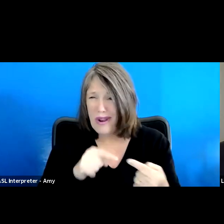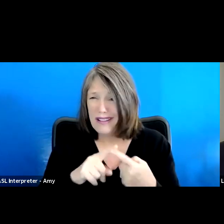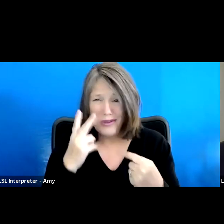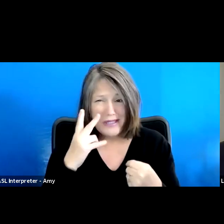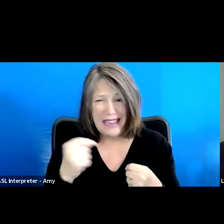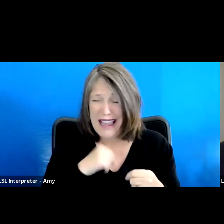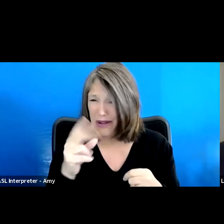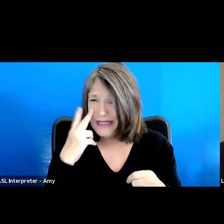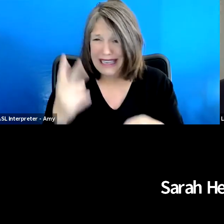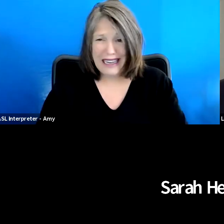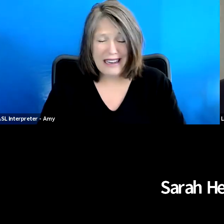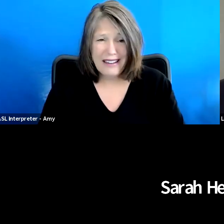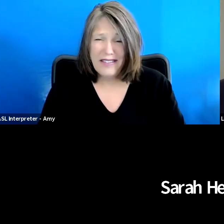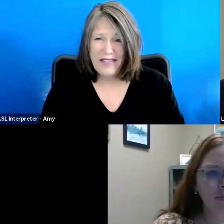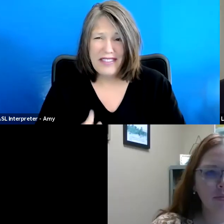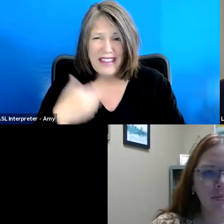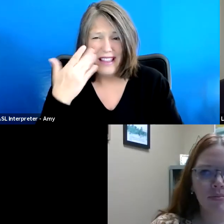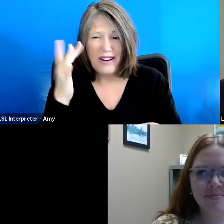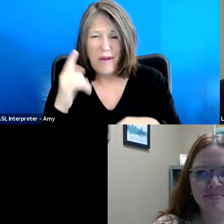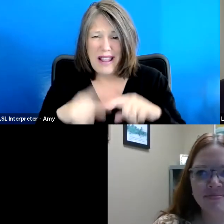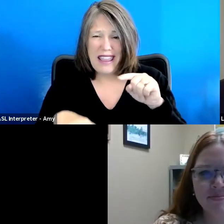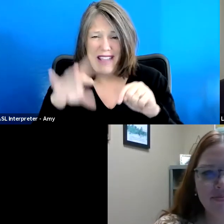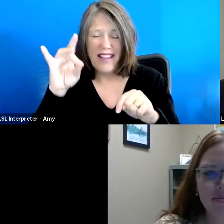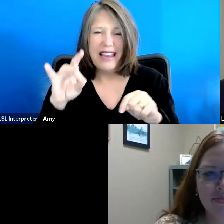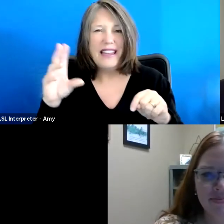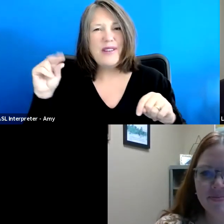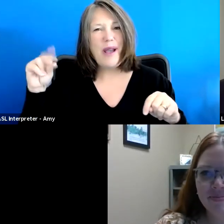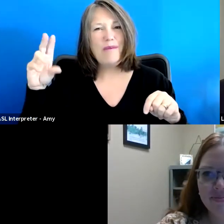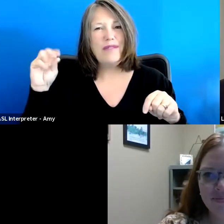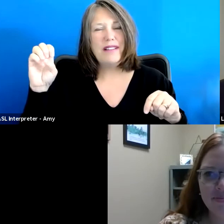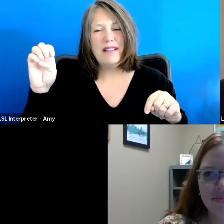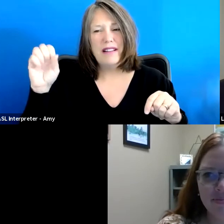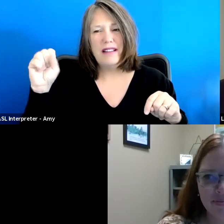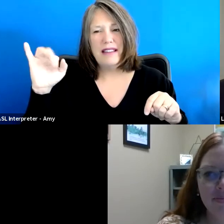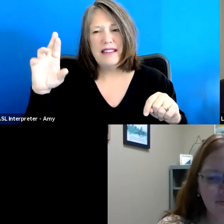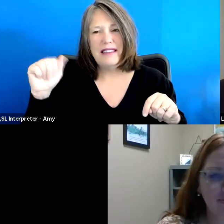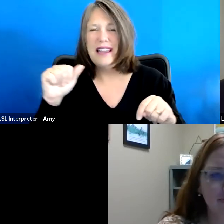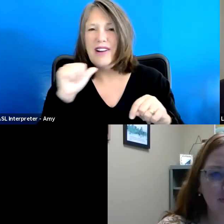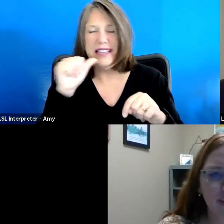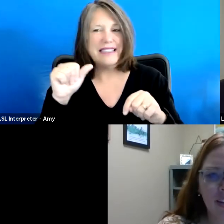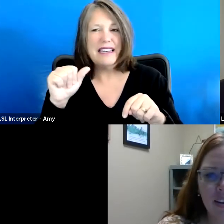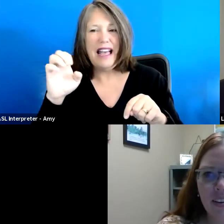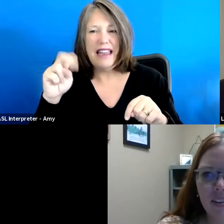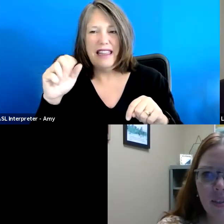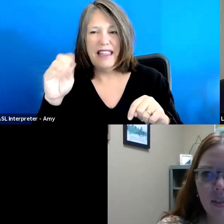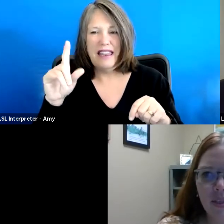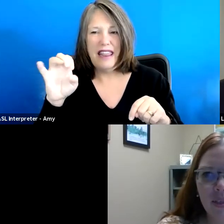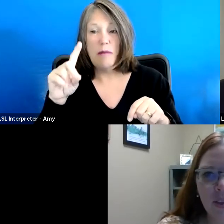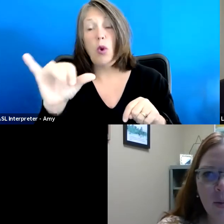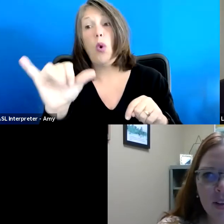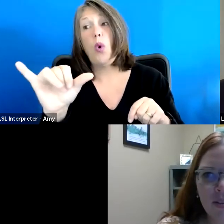So I don't know why I can't find it right now. Nope, the chat is not enabled. Oh,